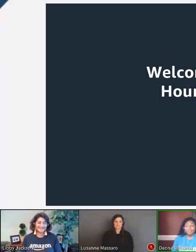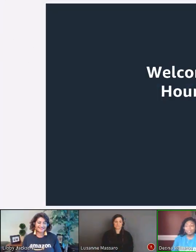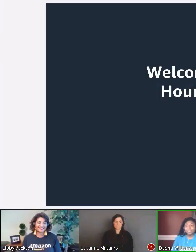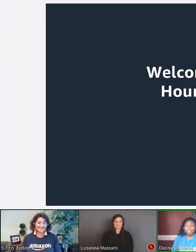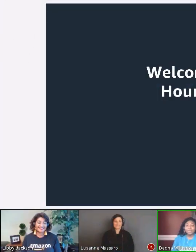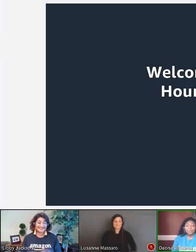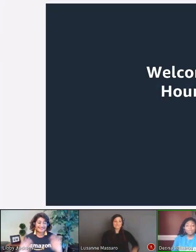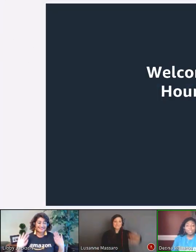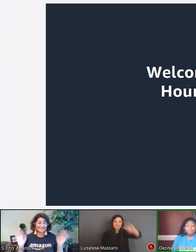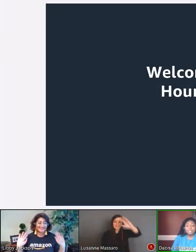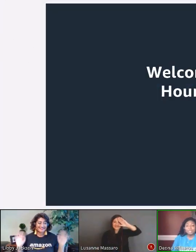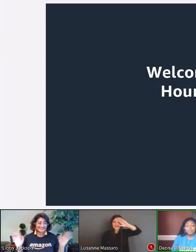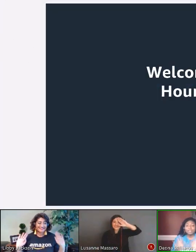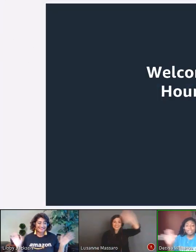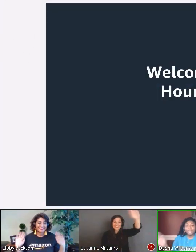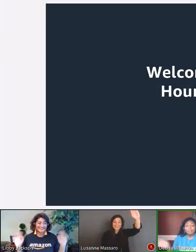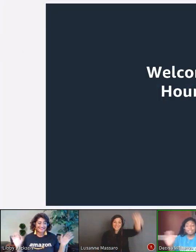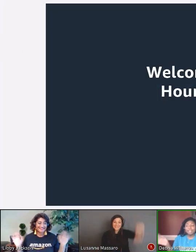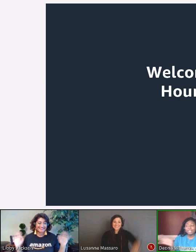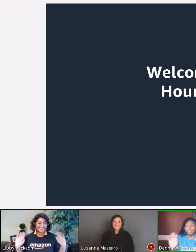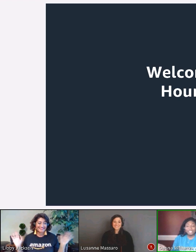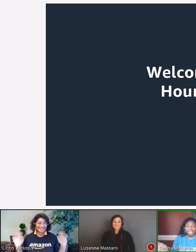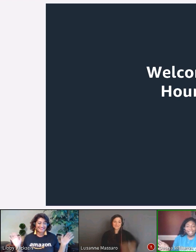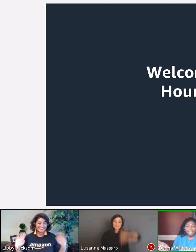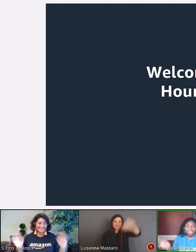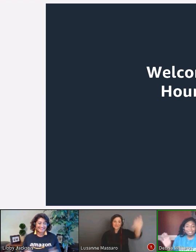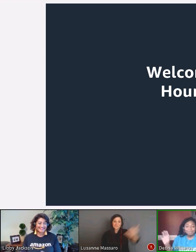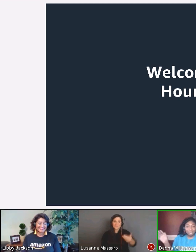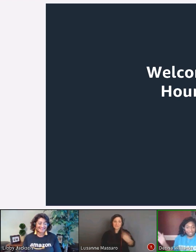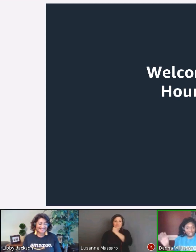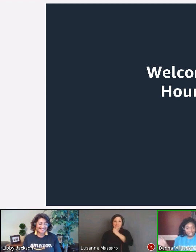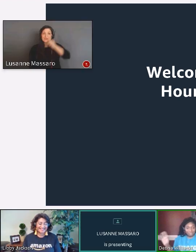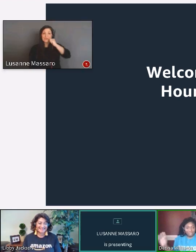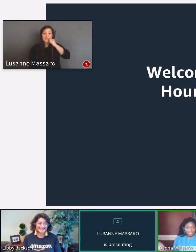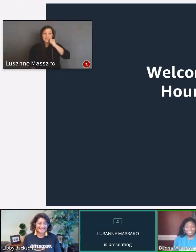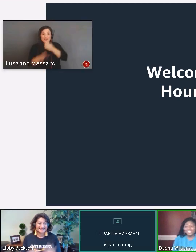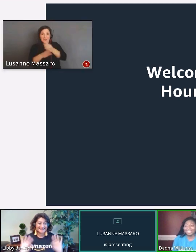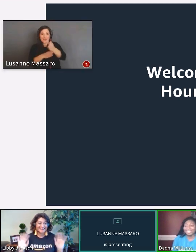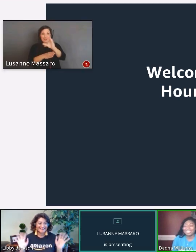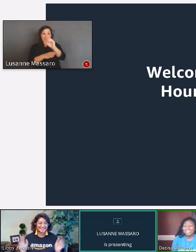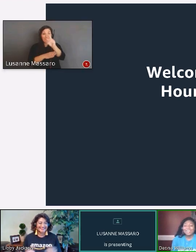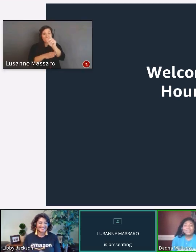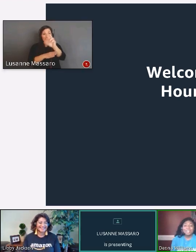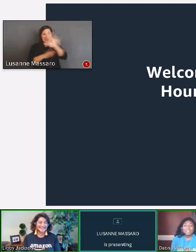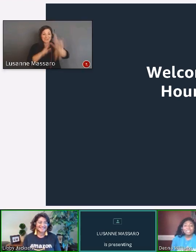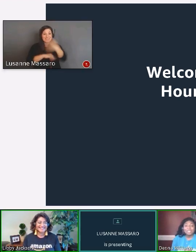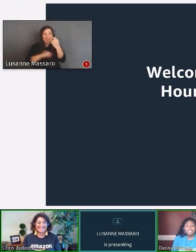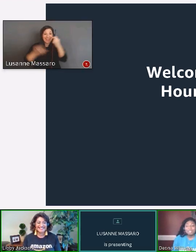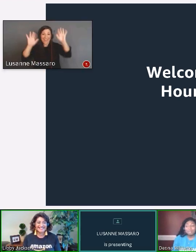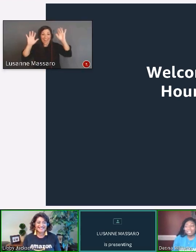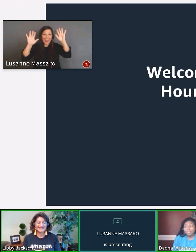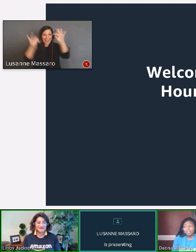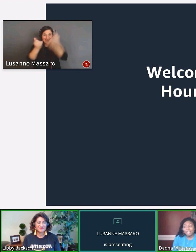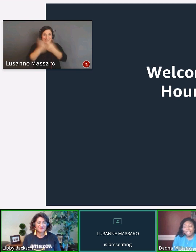Well, hello. Welcome to Amazon Career Day. Spirit fingers, everybody. We are